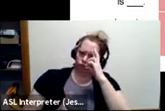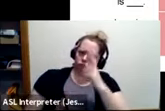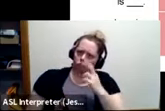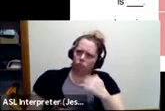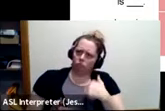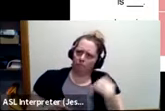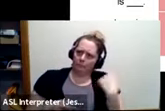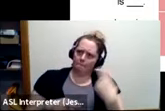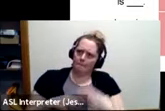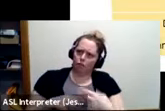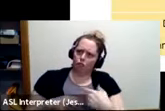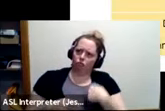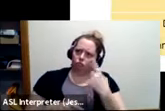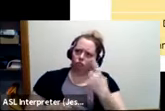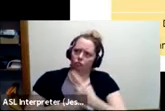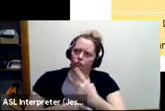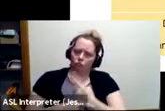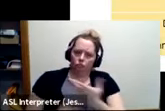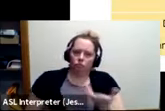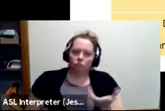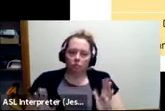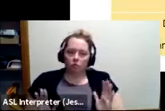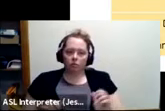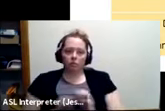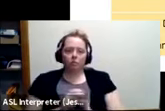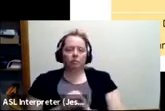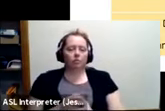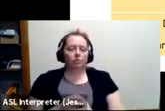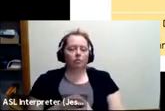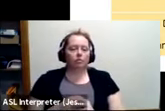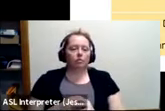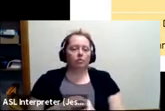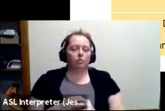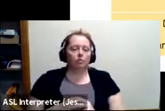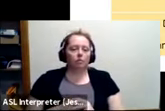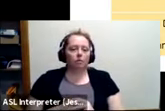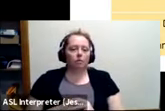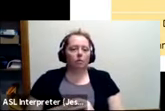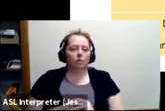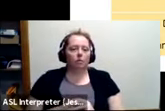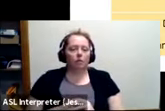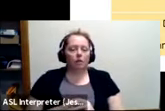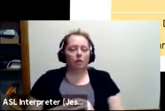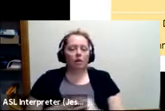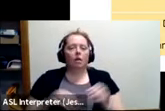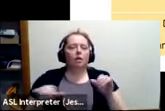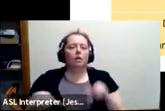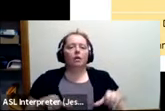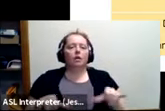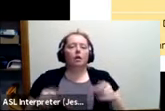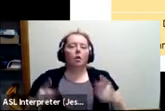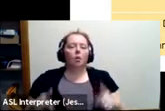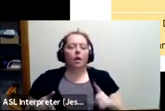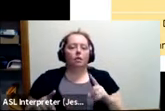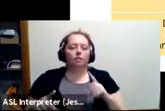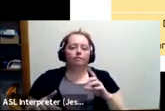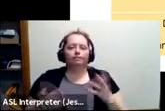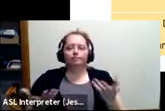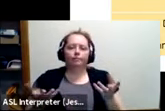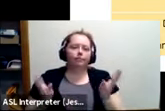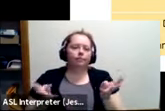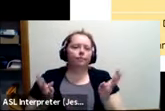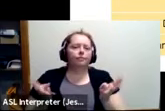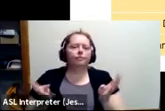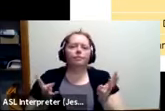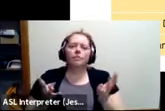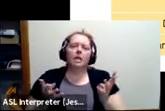correctly. A lot of the times when we're talking gendered language can just come up without us even